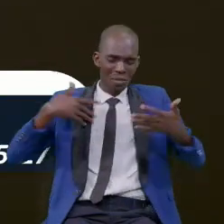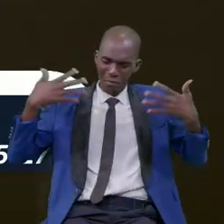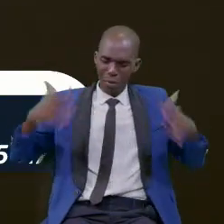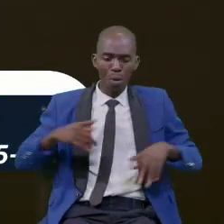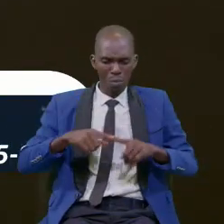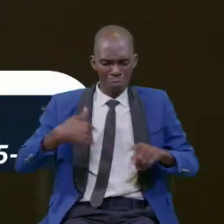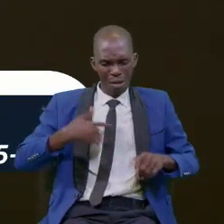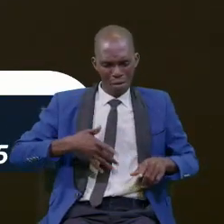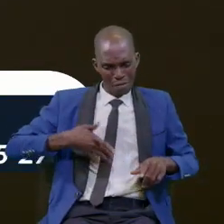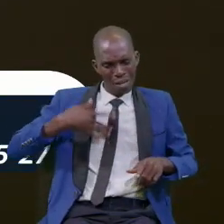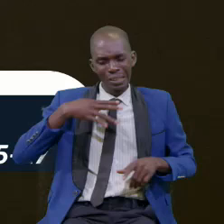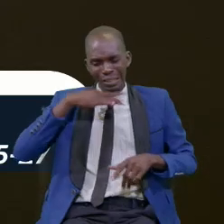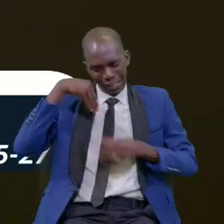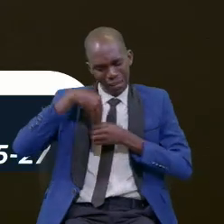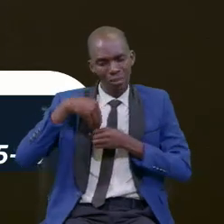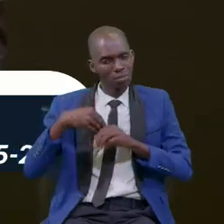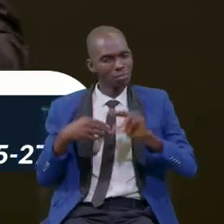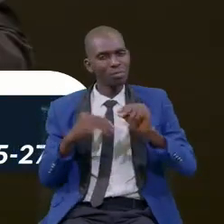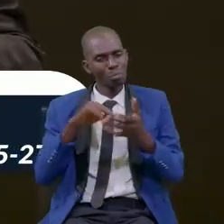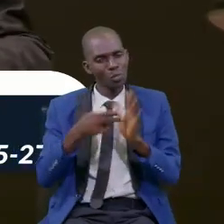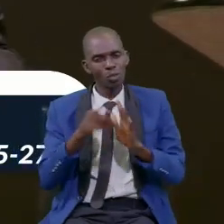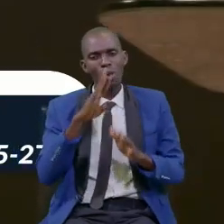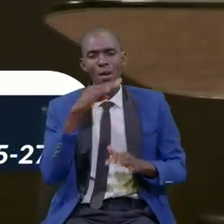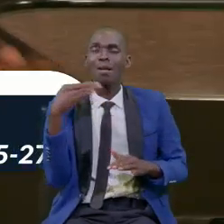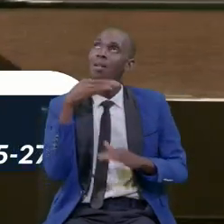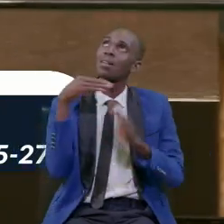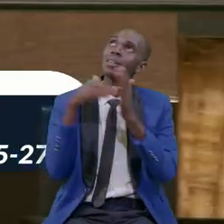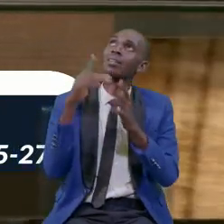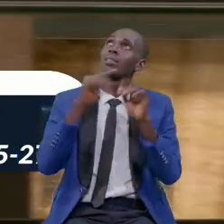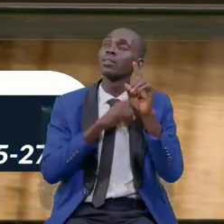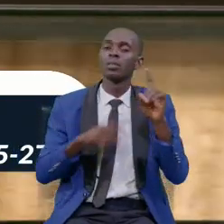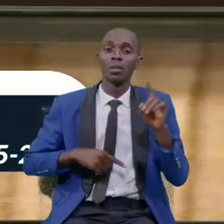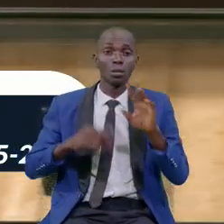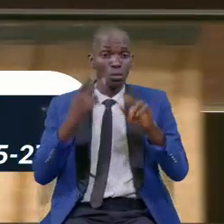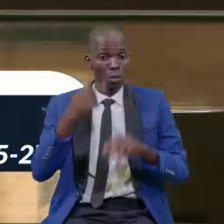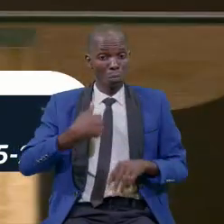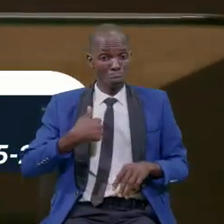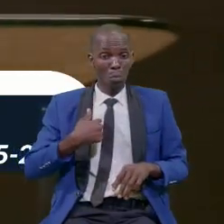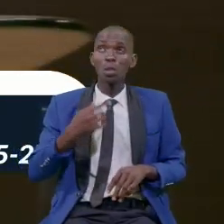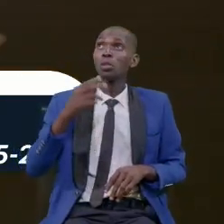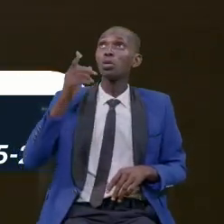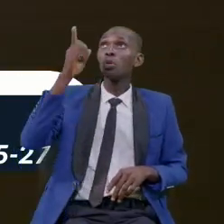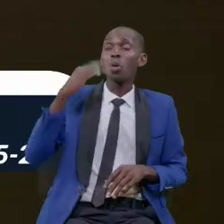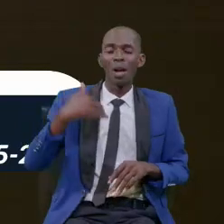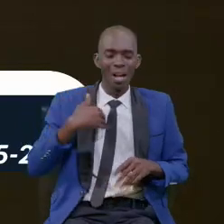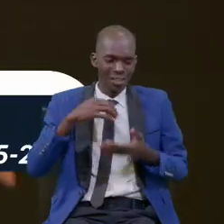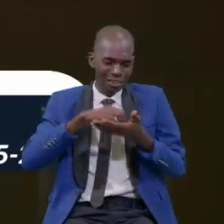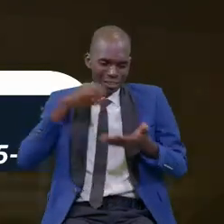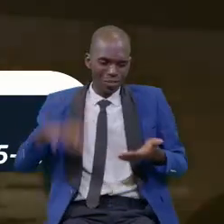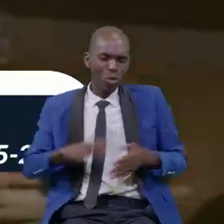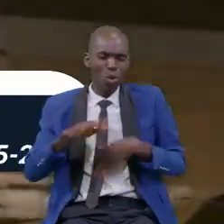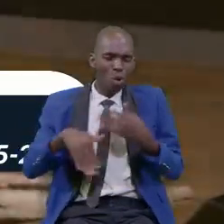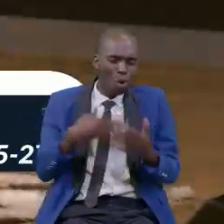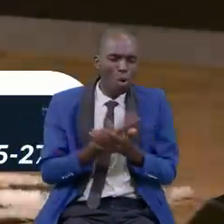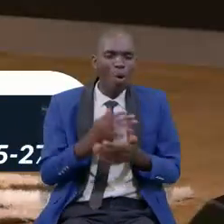That's lying against the Lord. The Lord has taken away all the works of the flesh, and your thoughts and